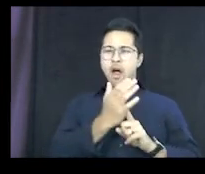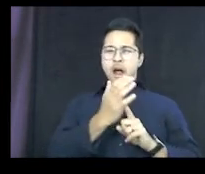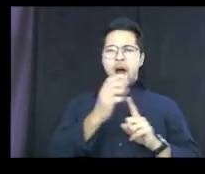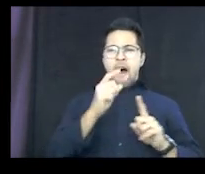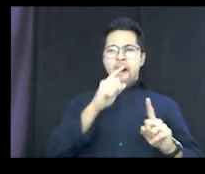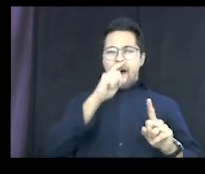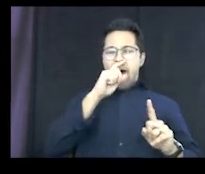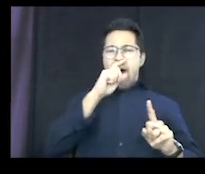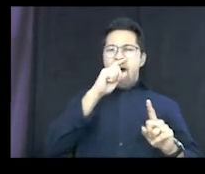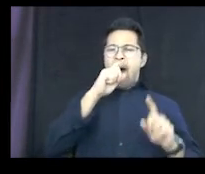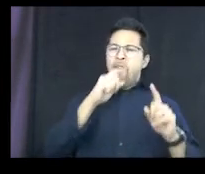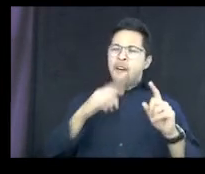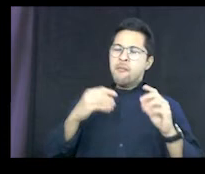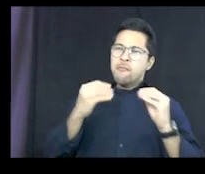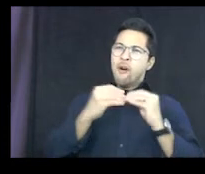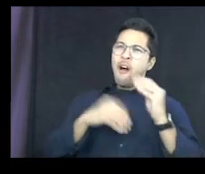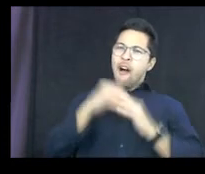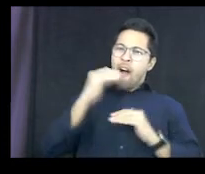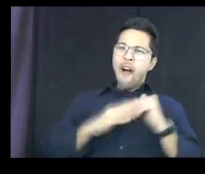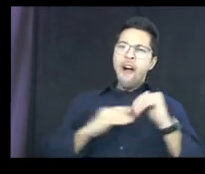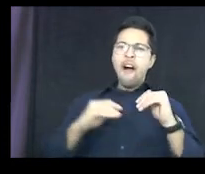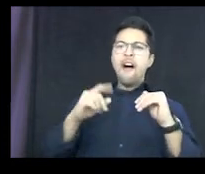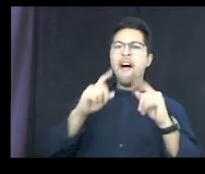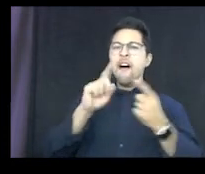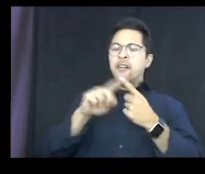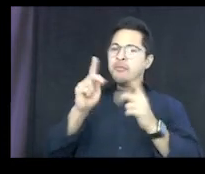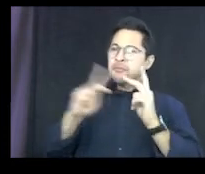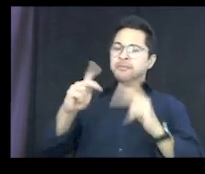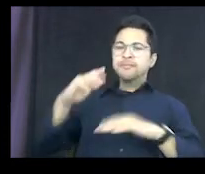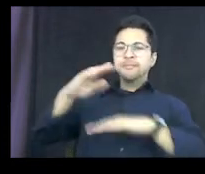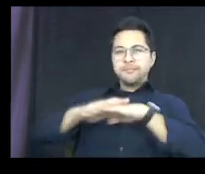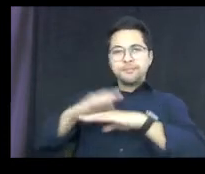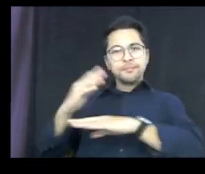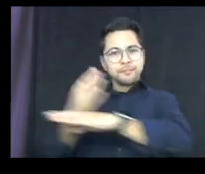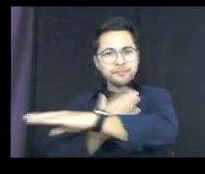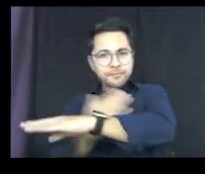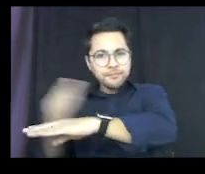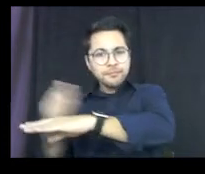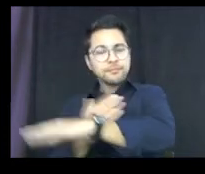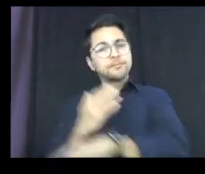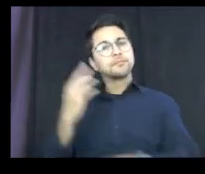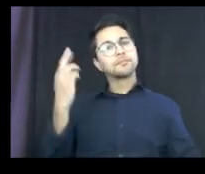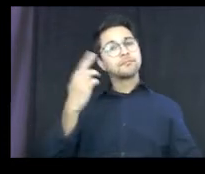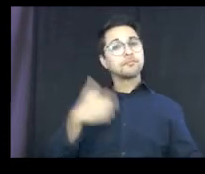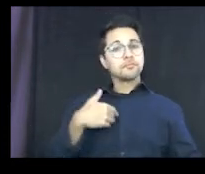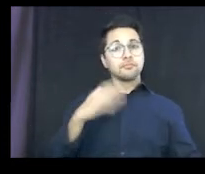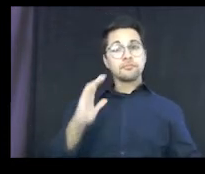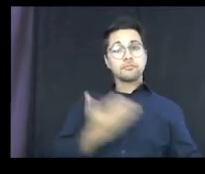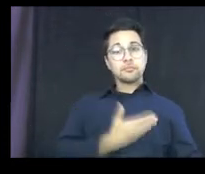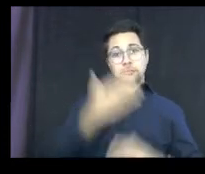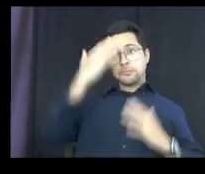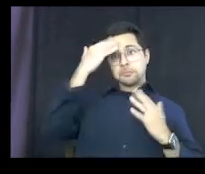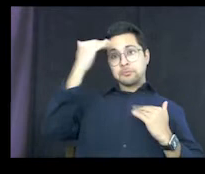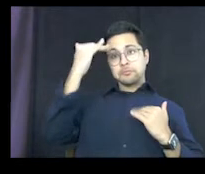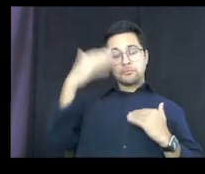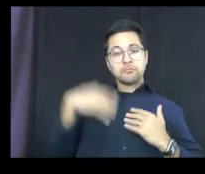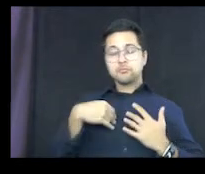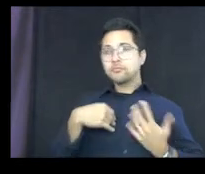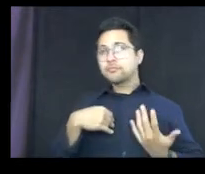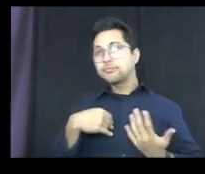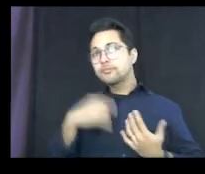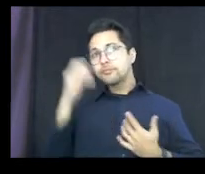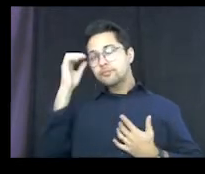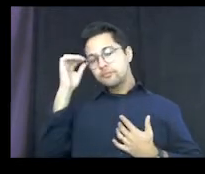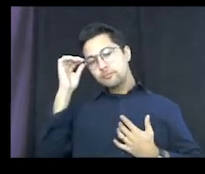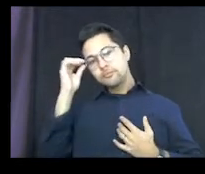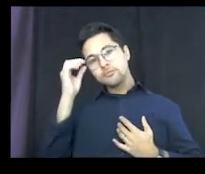is comforting to a lot of those on the spectrum, because the expectations aren't as